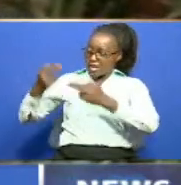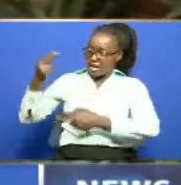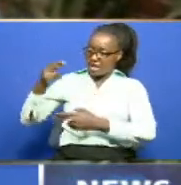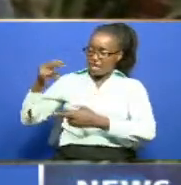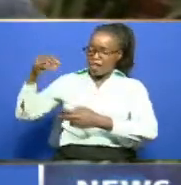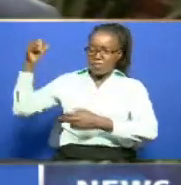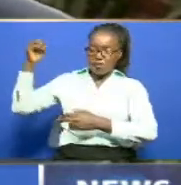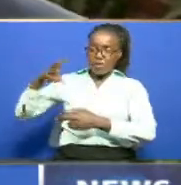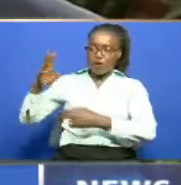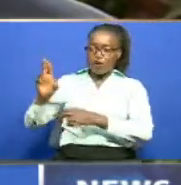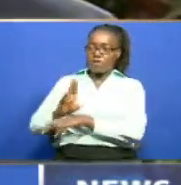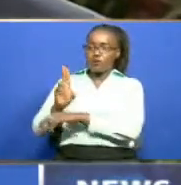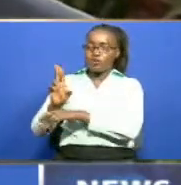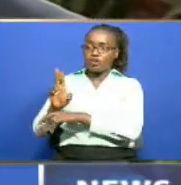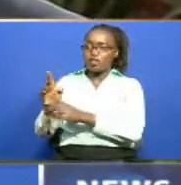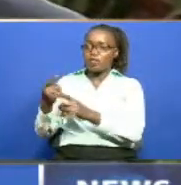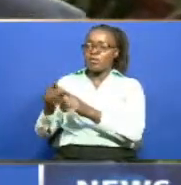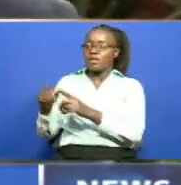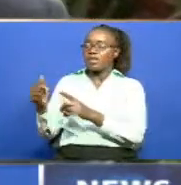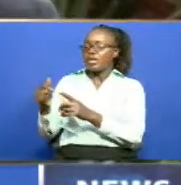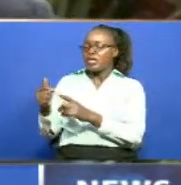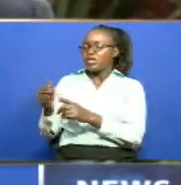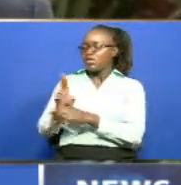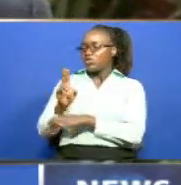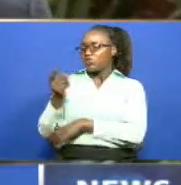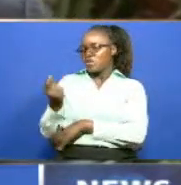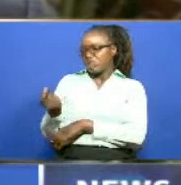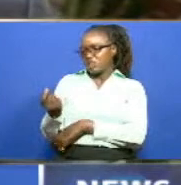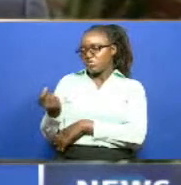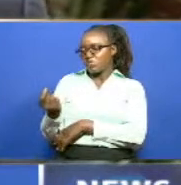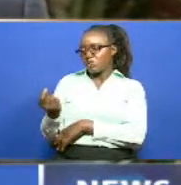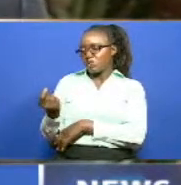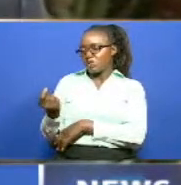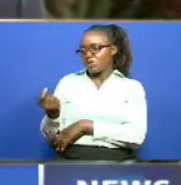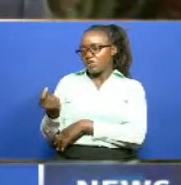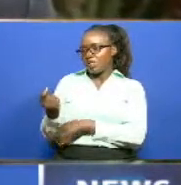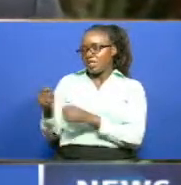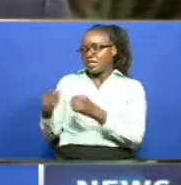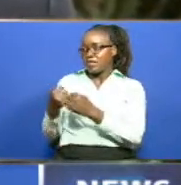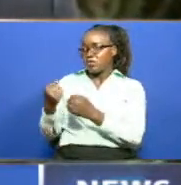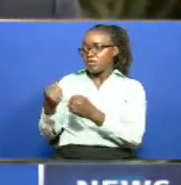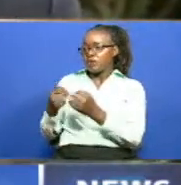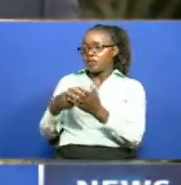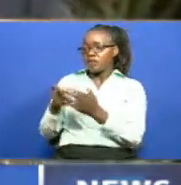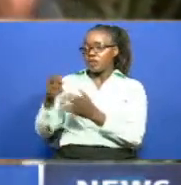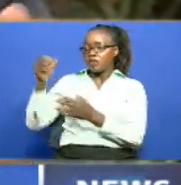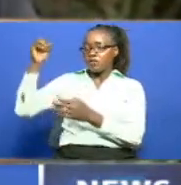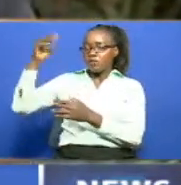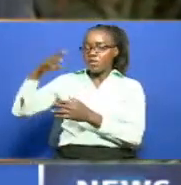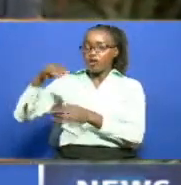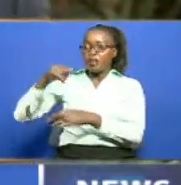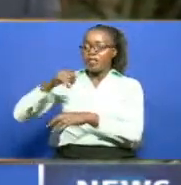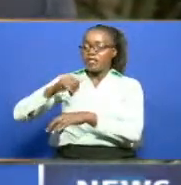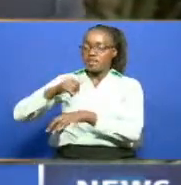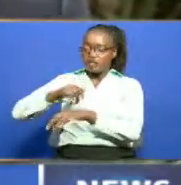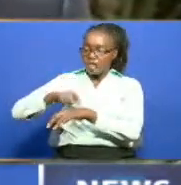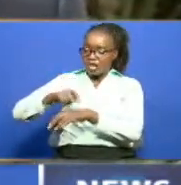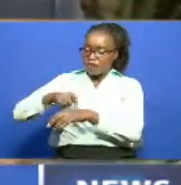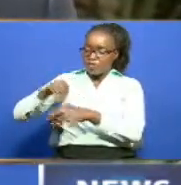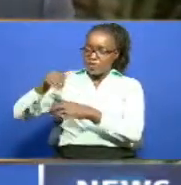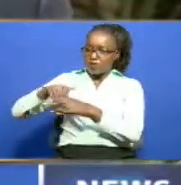consumers, but others consume less. But what tends to happen with the cost of power is that when investors abroad are